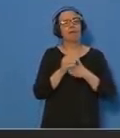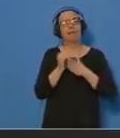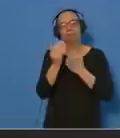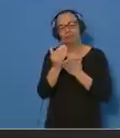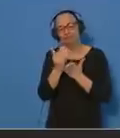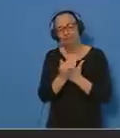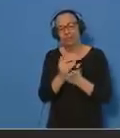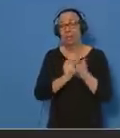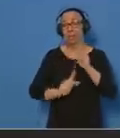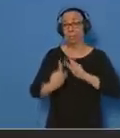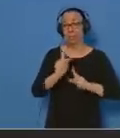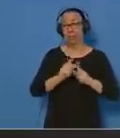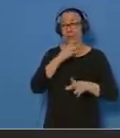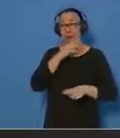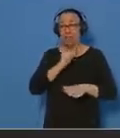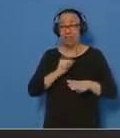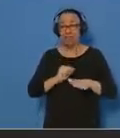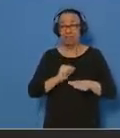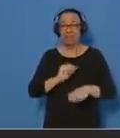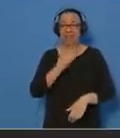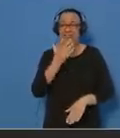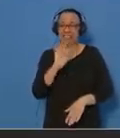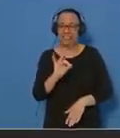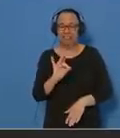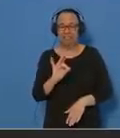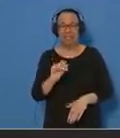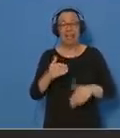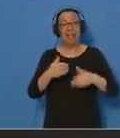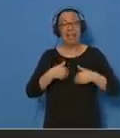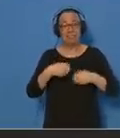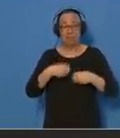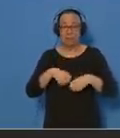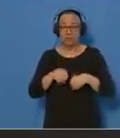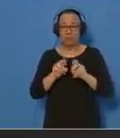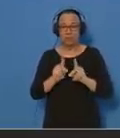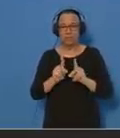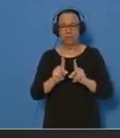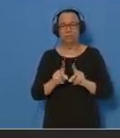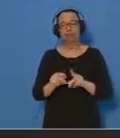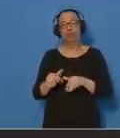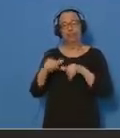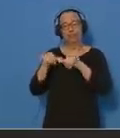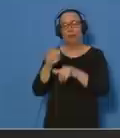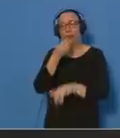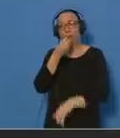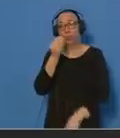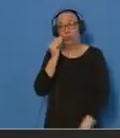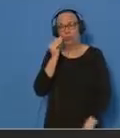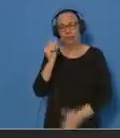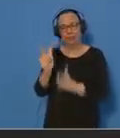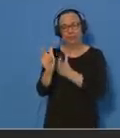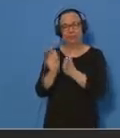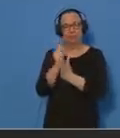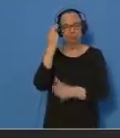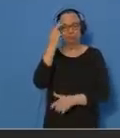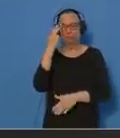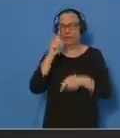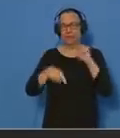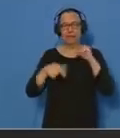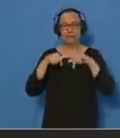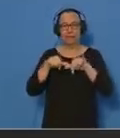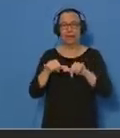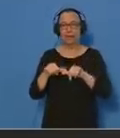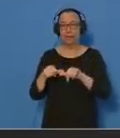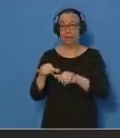that were under the age of 18 had the opportunity to quarantine at home. There are legal reasons where obviously they cannot be in the facility. There